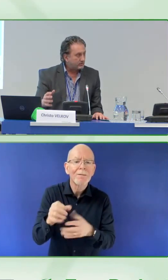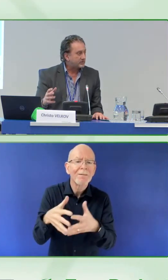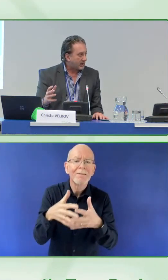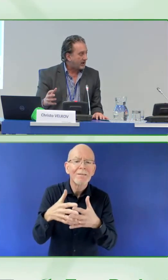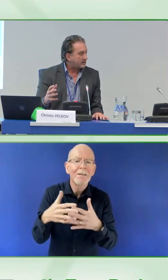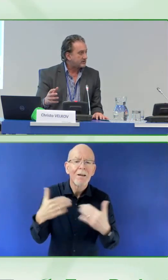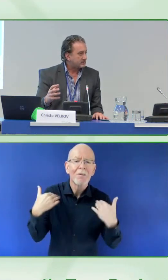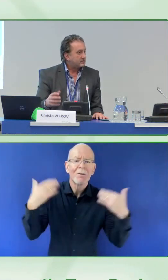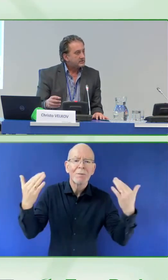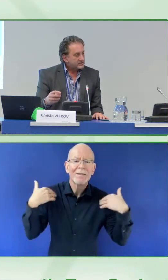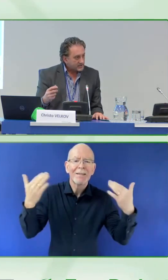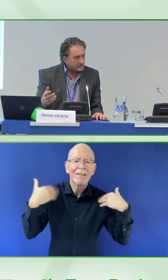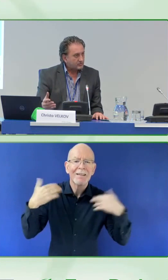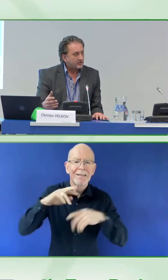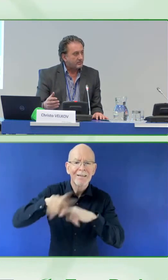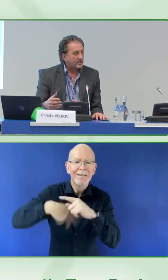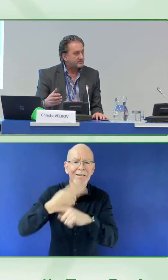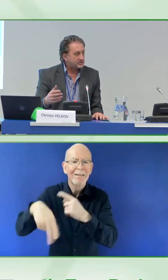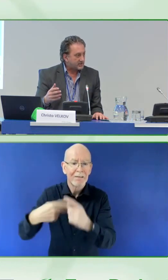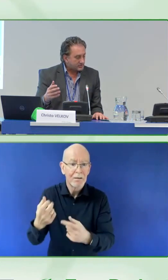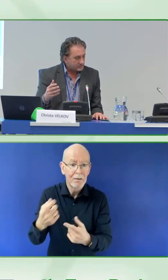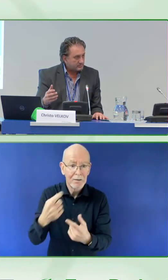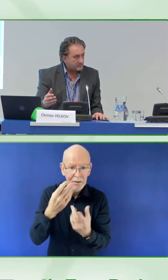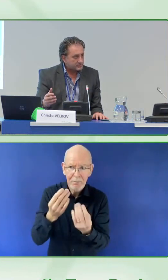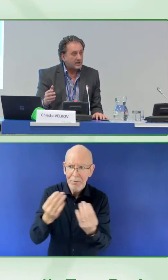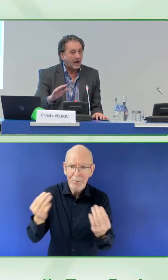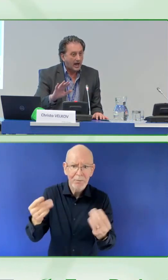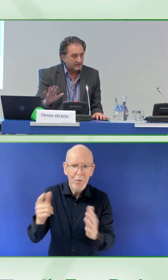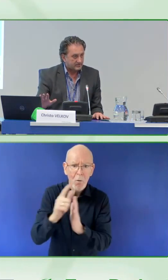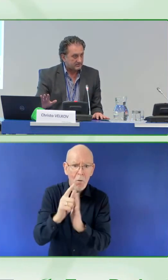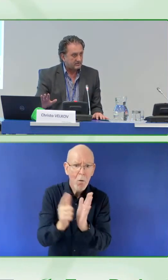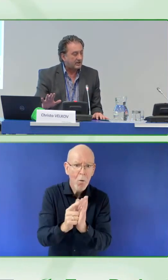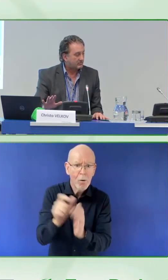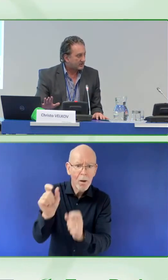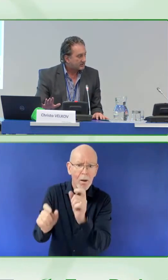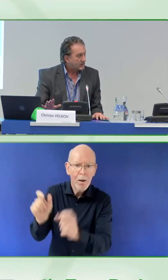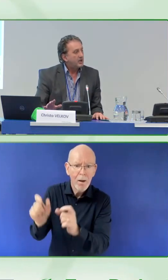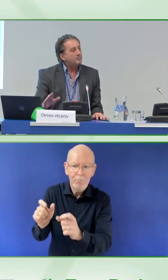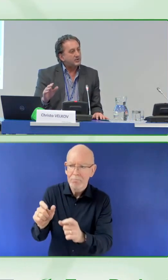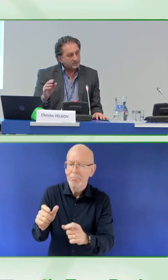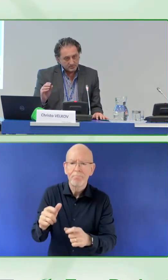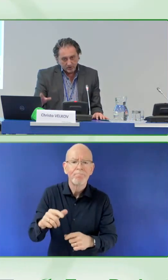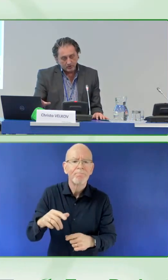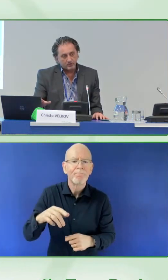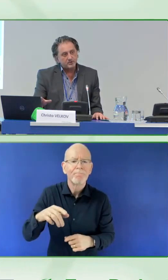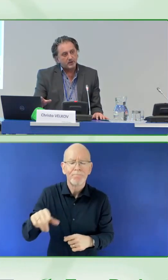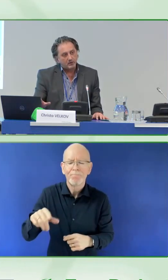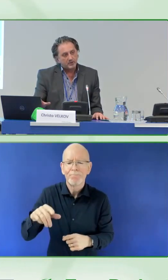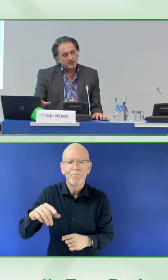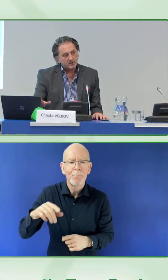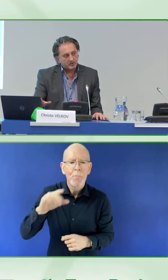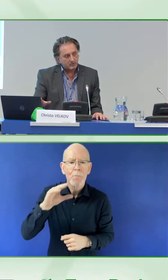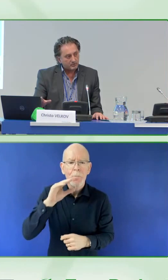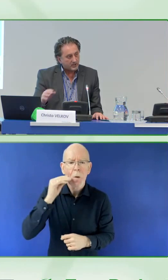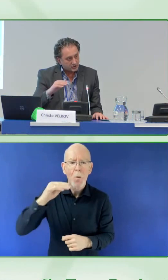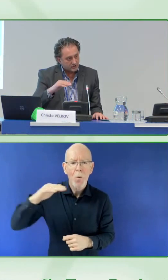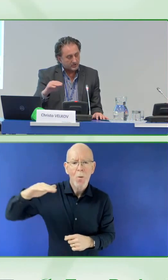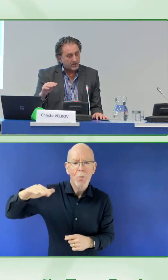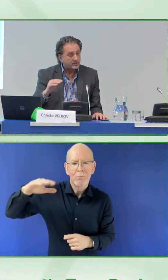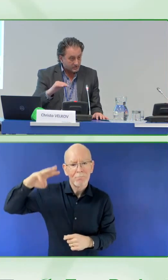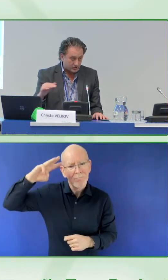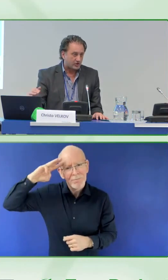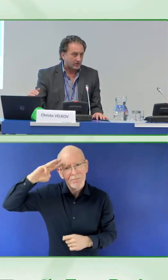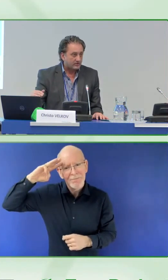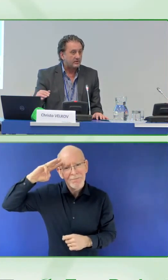they looked at sexual harassment, sexual abuse. Hide it, cover it. But there is maturity now on that